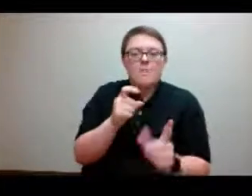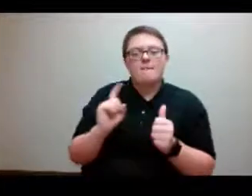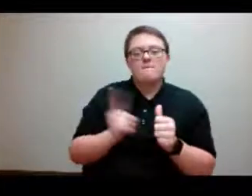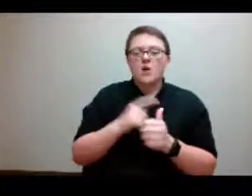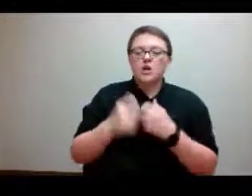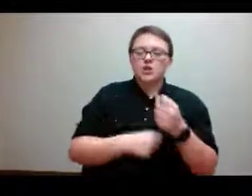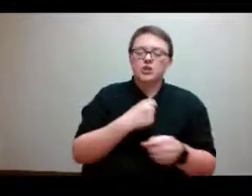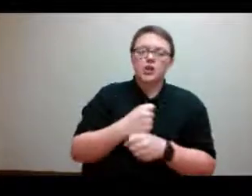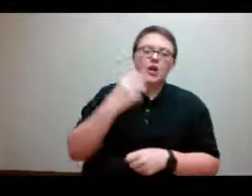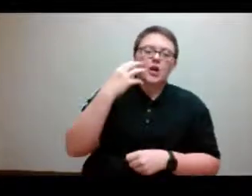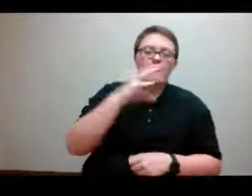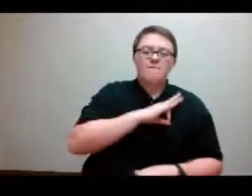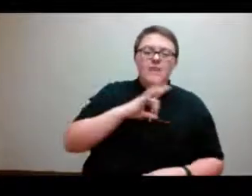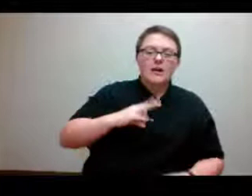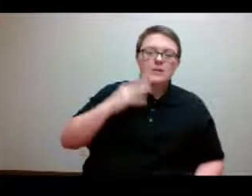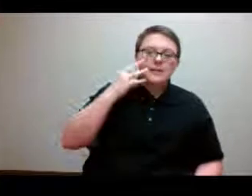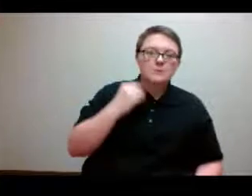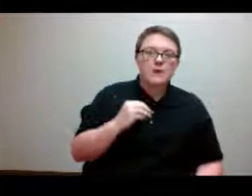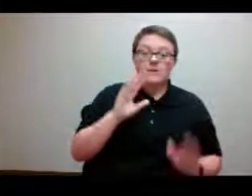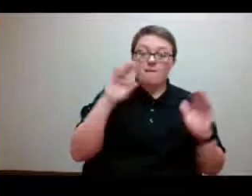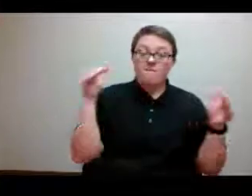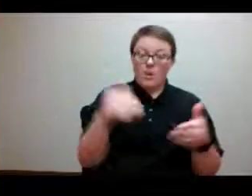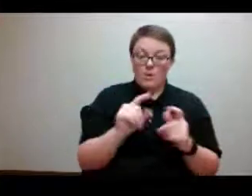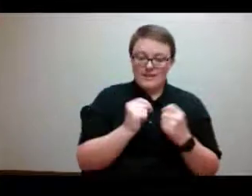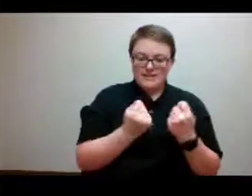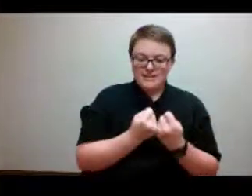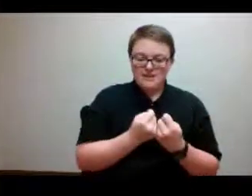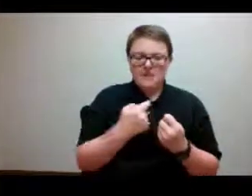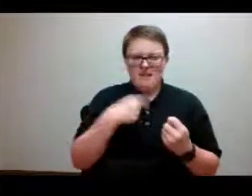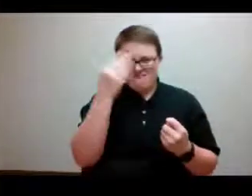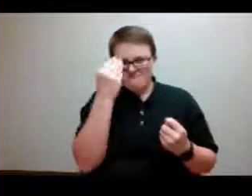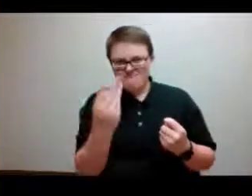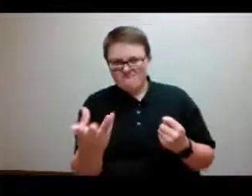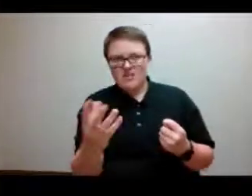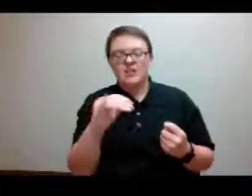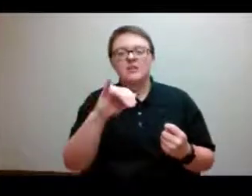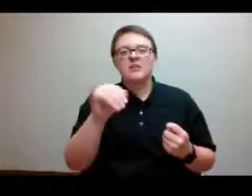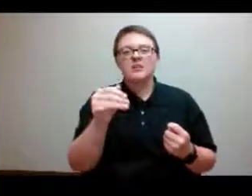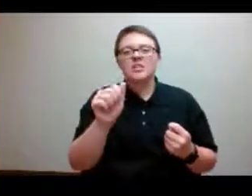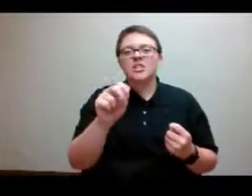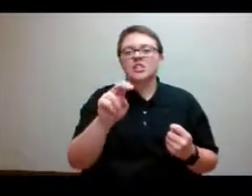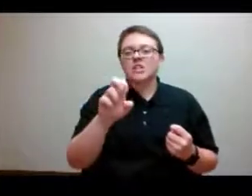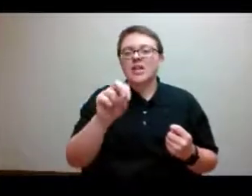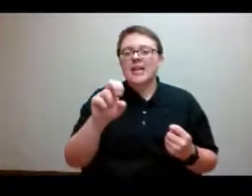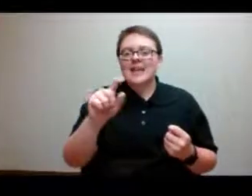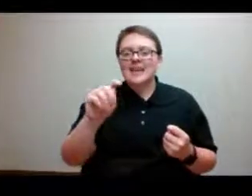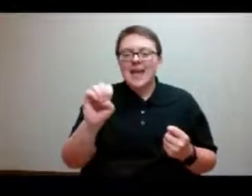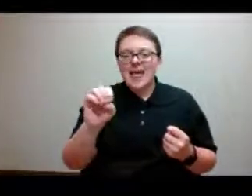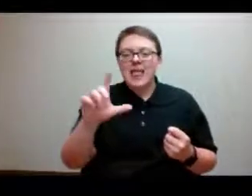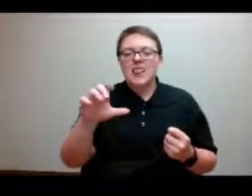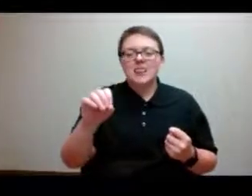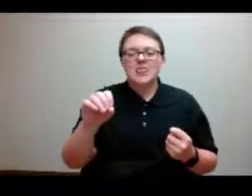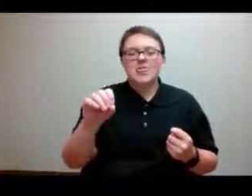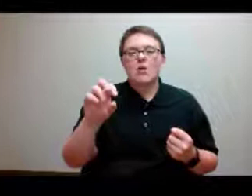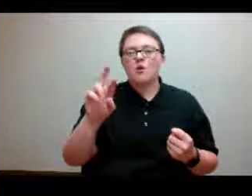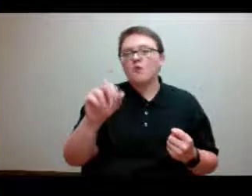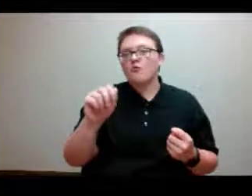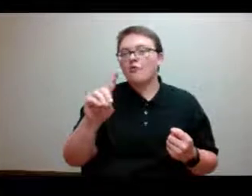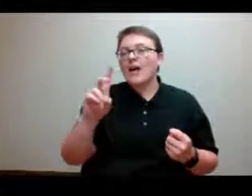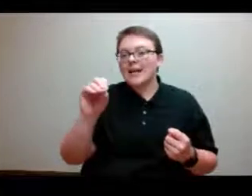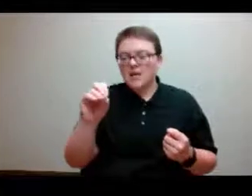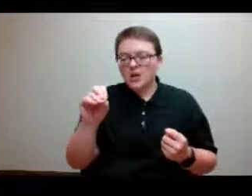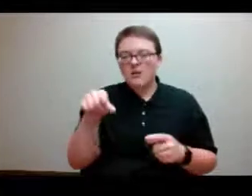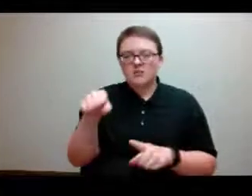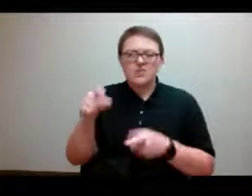And just moving forward on that team, I want to let everybody know that Jeanette Laredo, our coordinator of academic support services, is going to